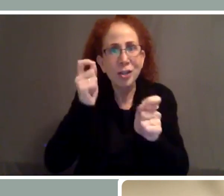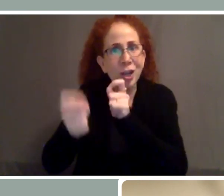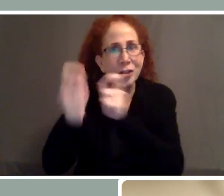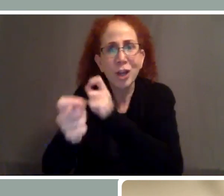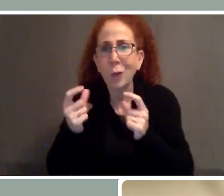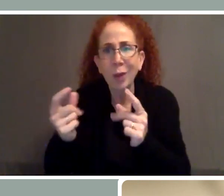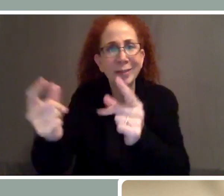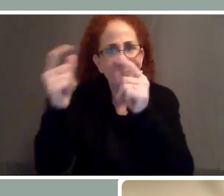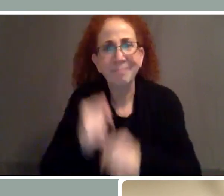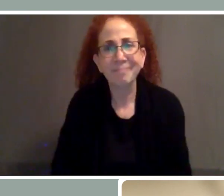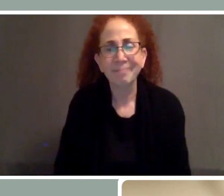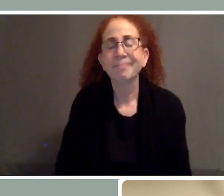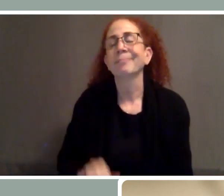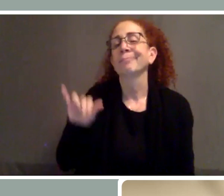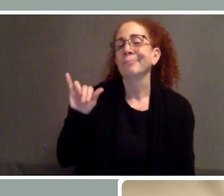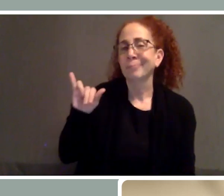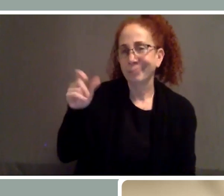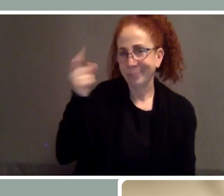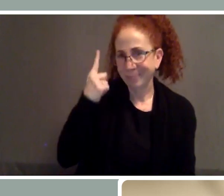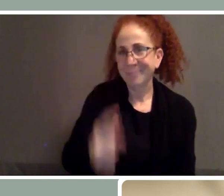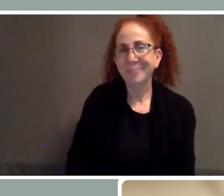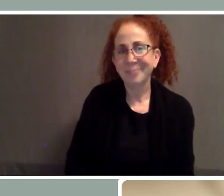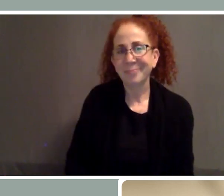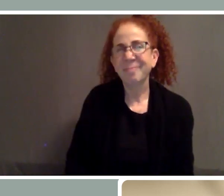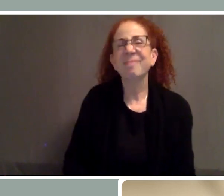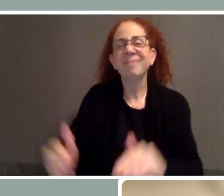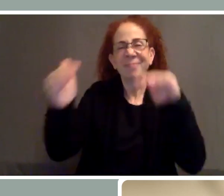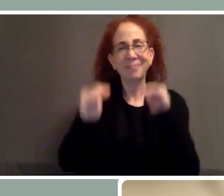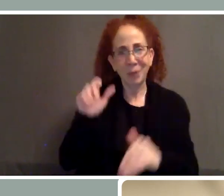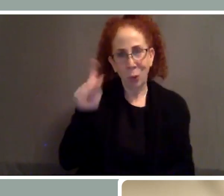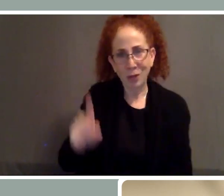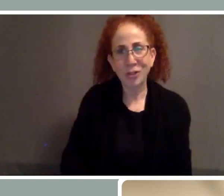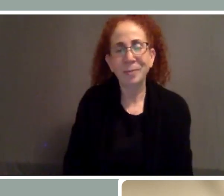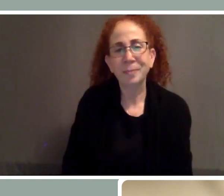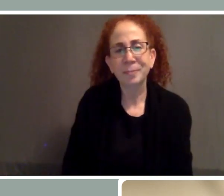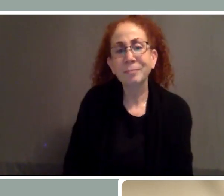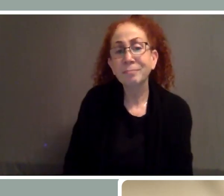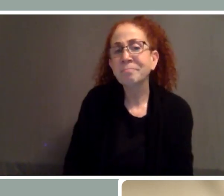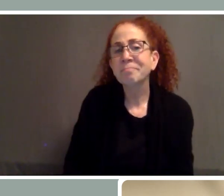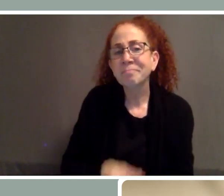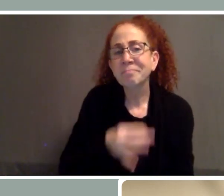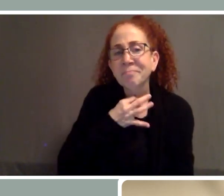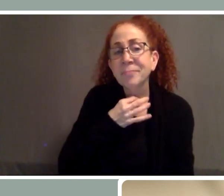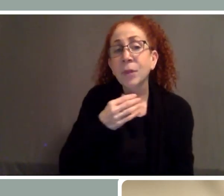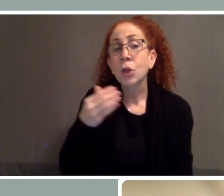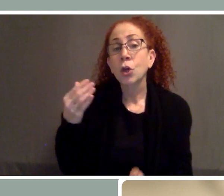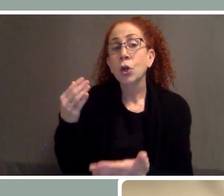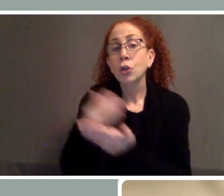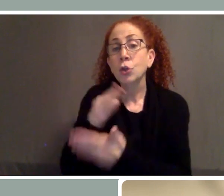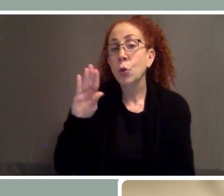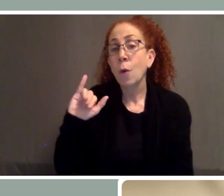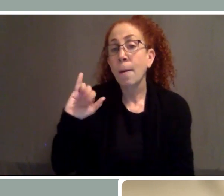Definitely. So I'm going to ask this question now. How important is it to get a new biopsy before